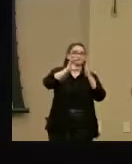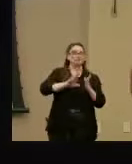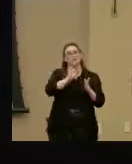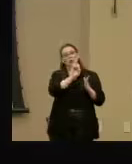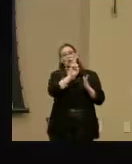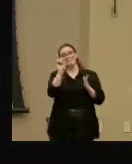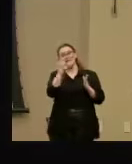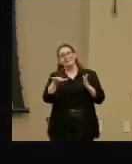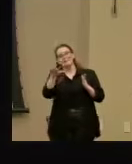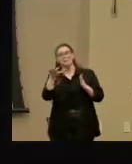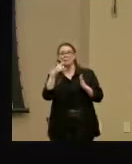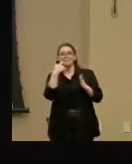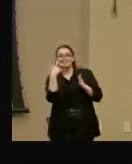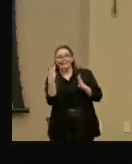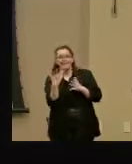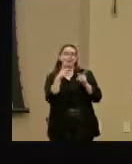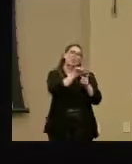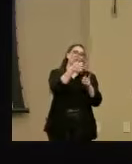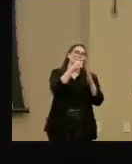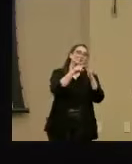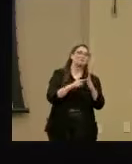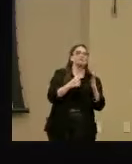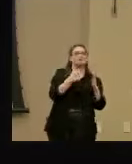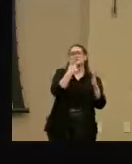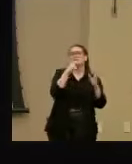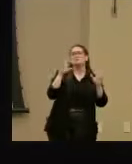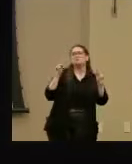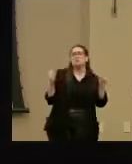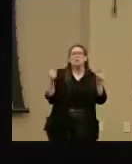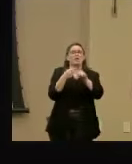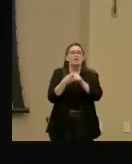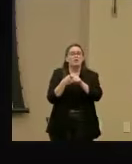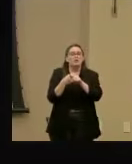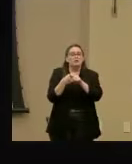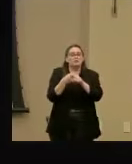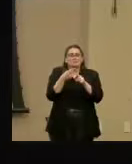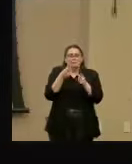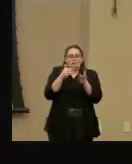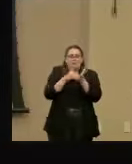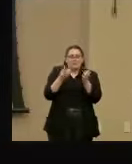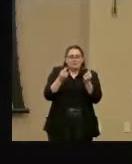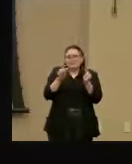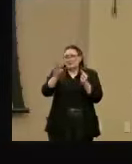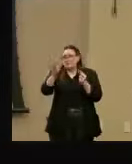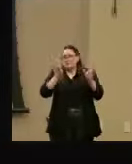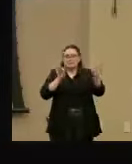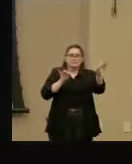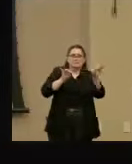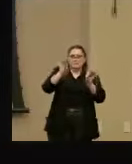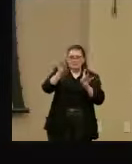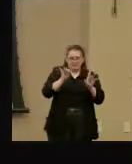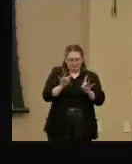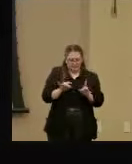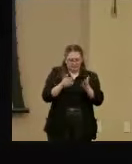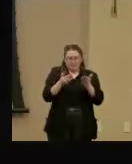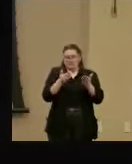East Coast says this, but another researcher kind of says that. And so you kind of just chose whatever sounded the best, and whoever